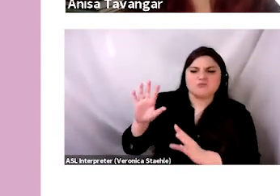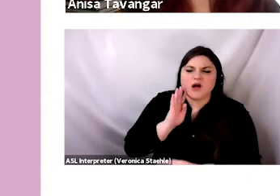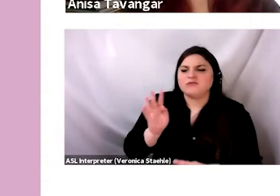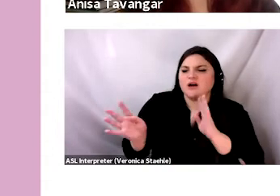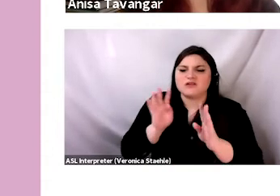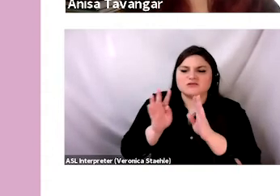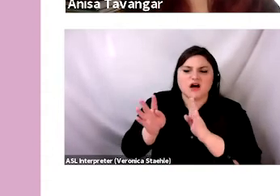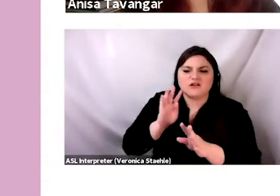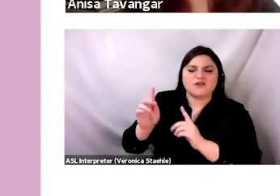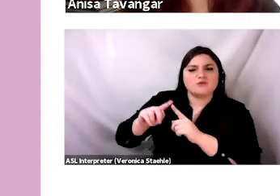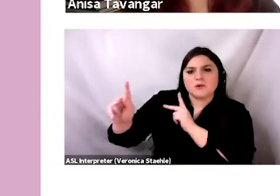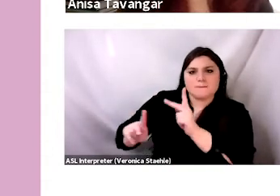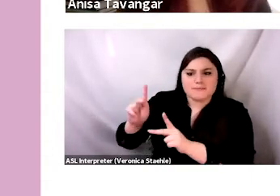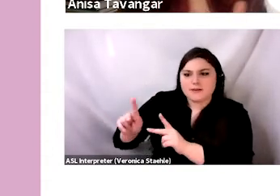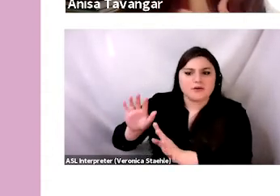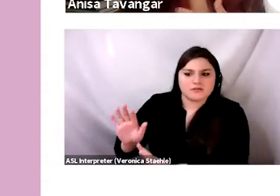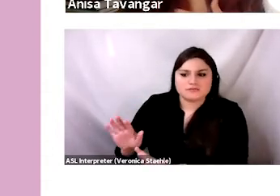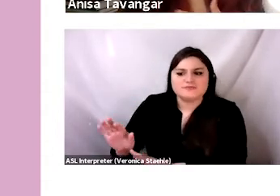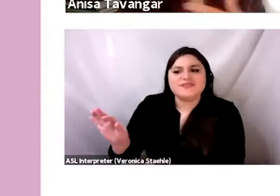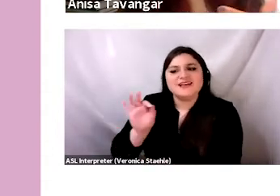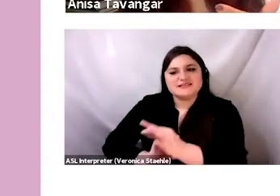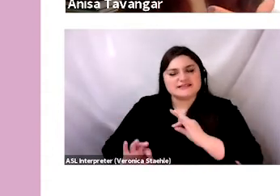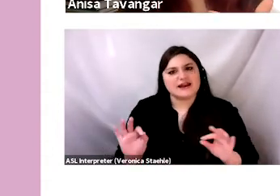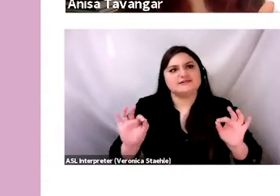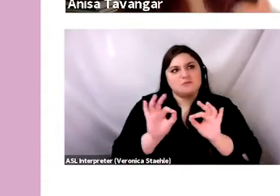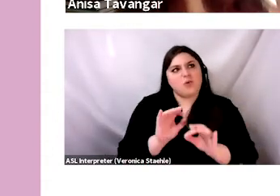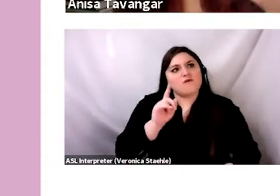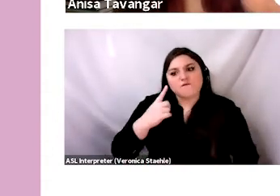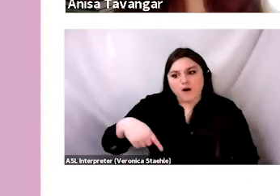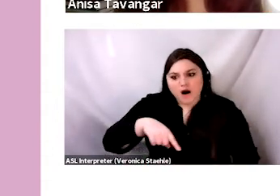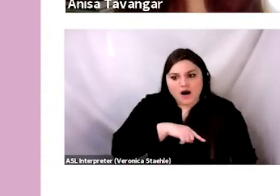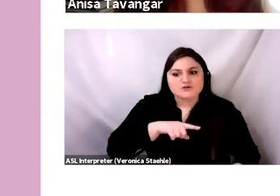decisions, but it's about sort of stepping first,